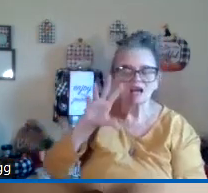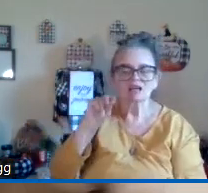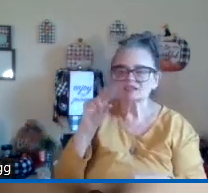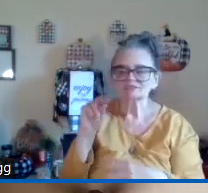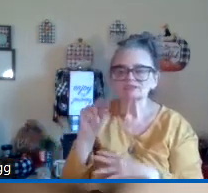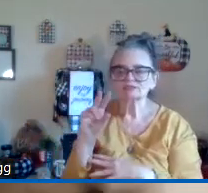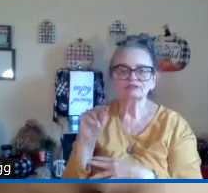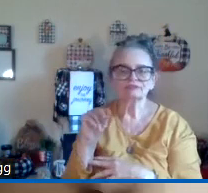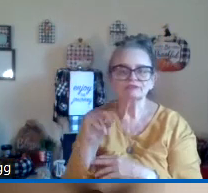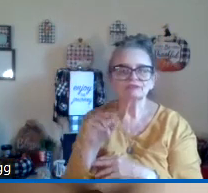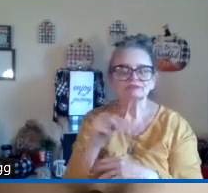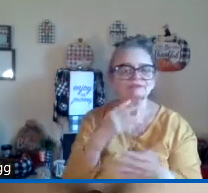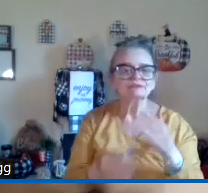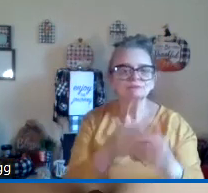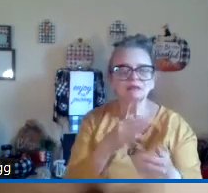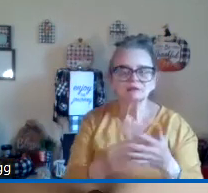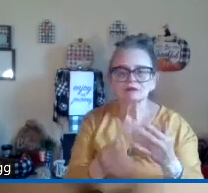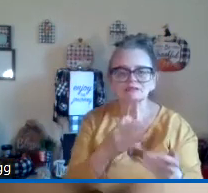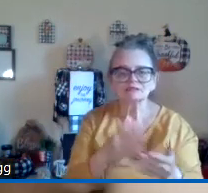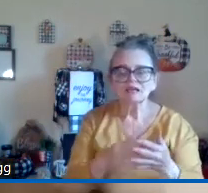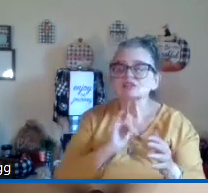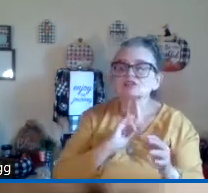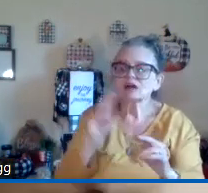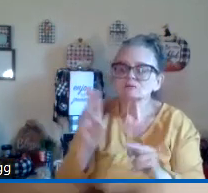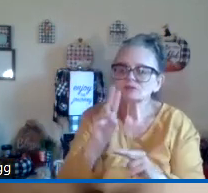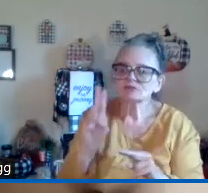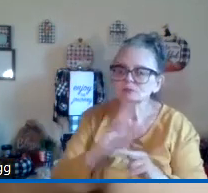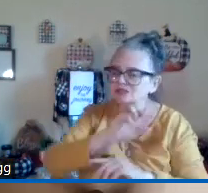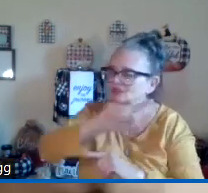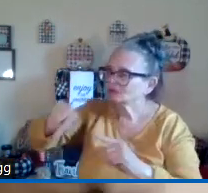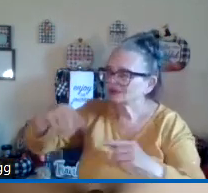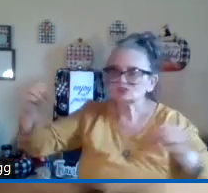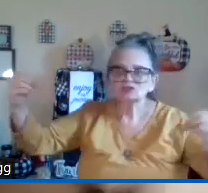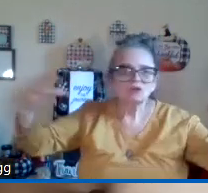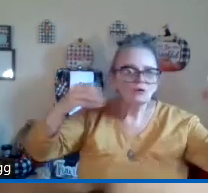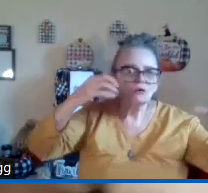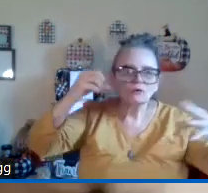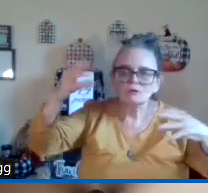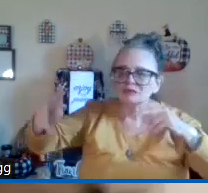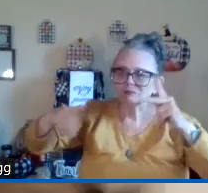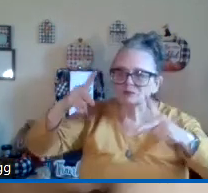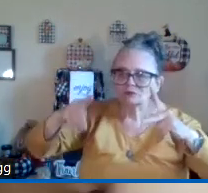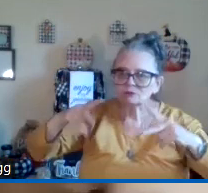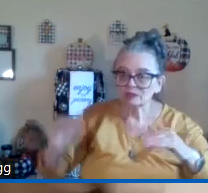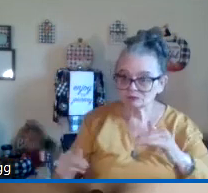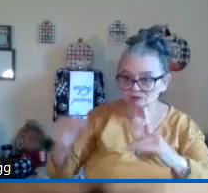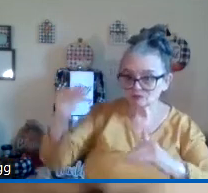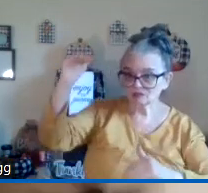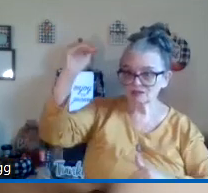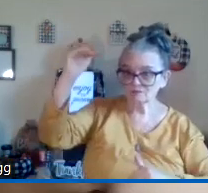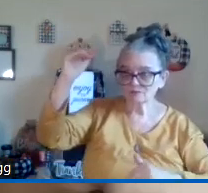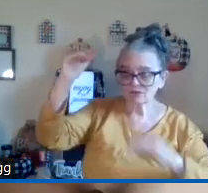that we receive things that will help to overthrow a king if it's a king that's bad.